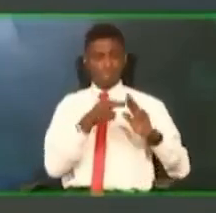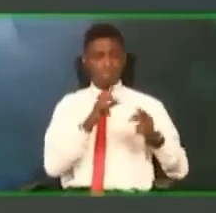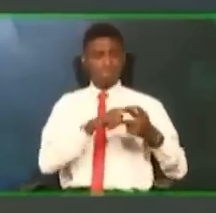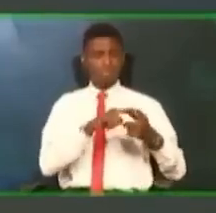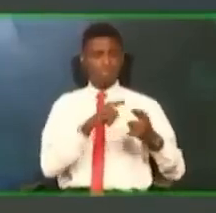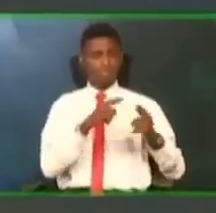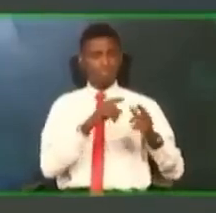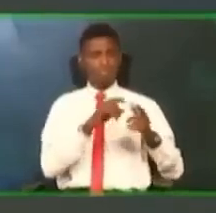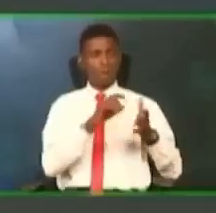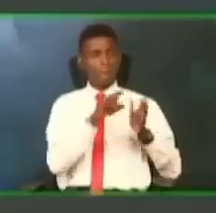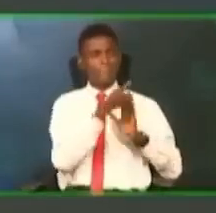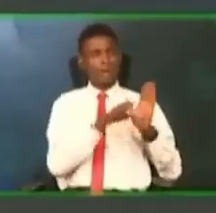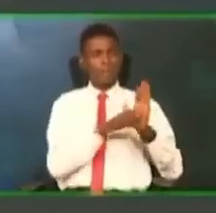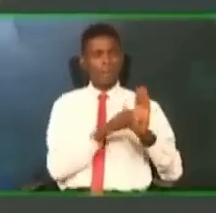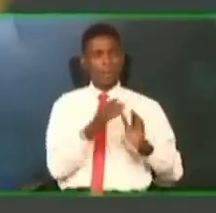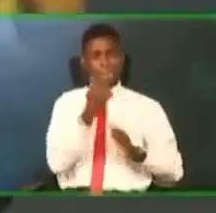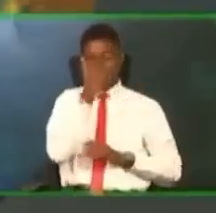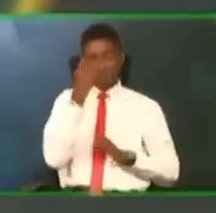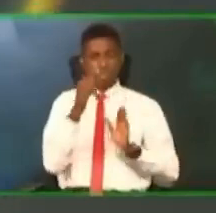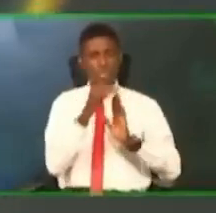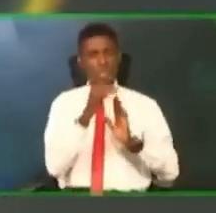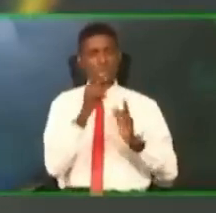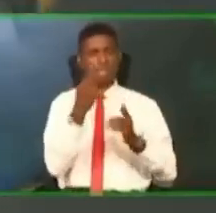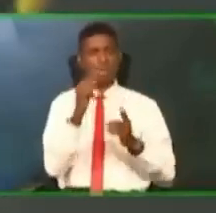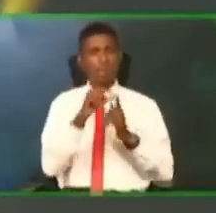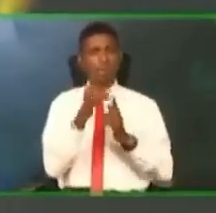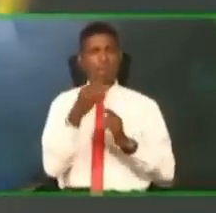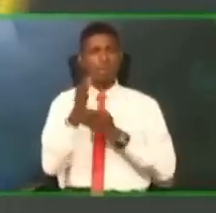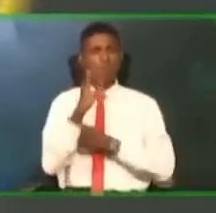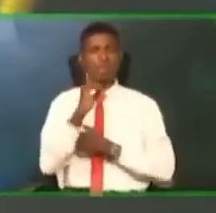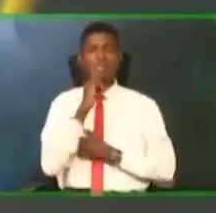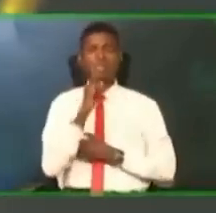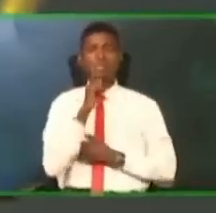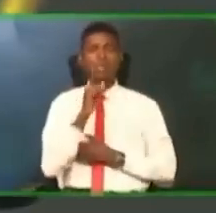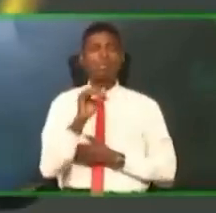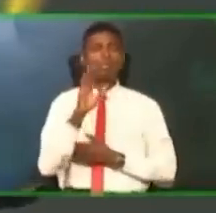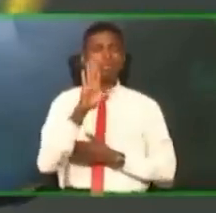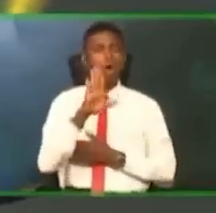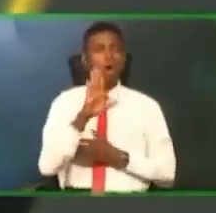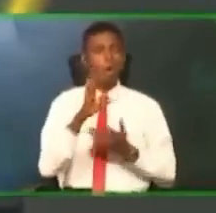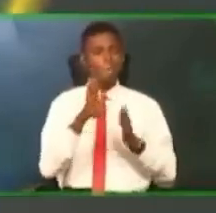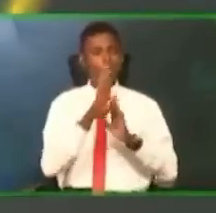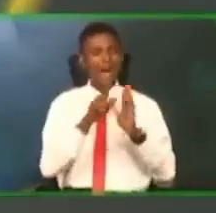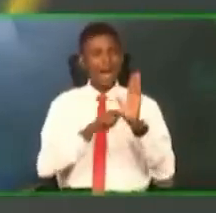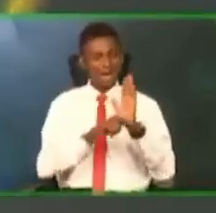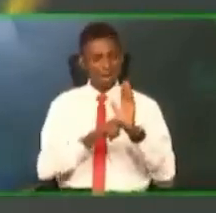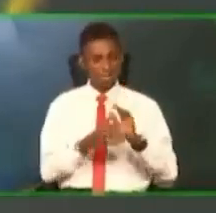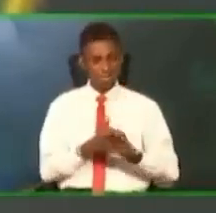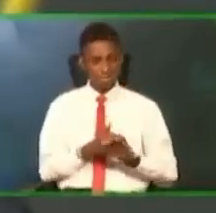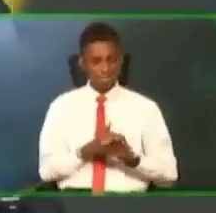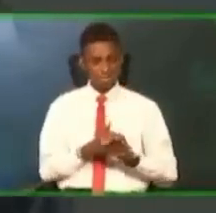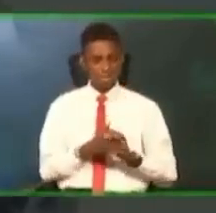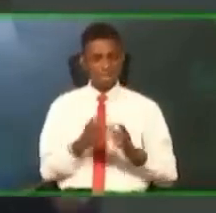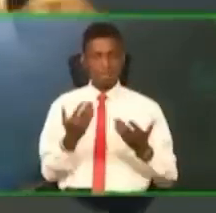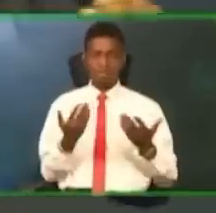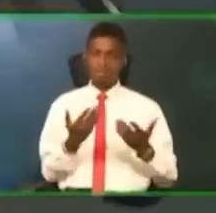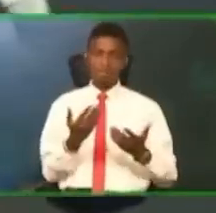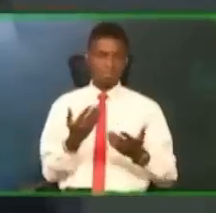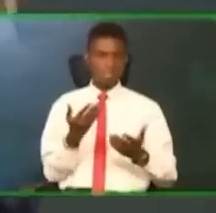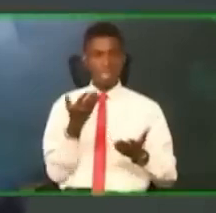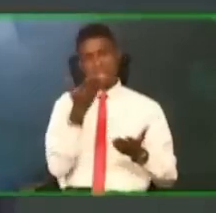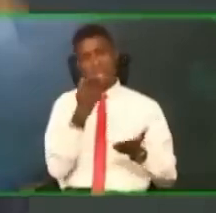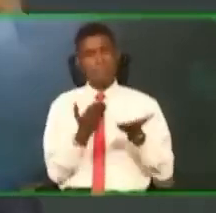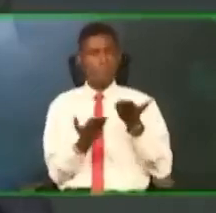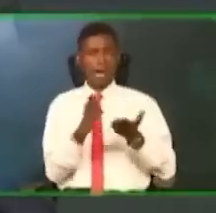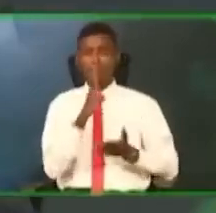hearing because the word of God is not the basis of your vocabulary composition. Chances are excellent that there will be gaps